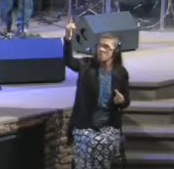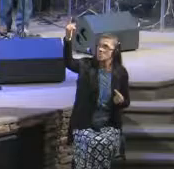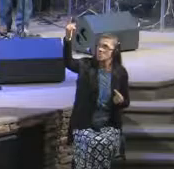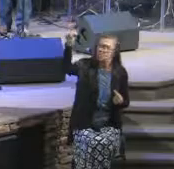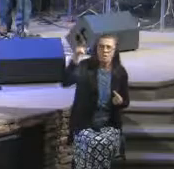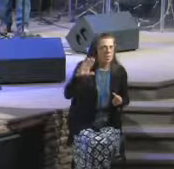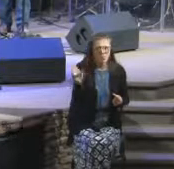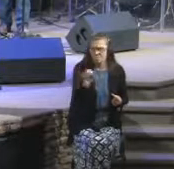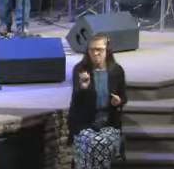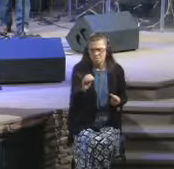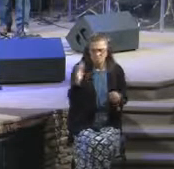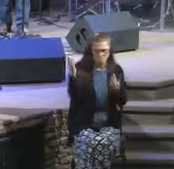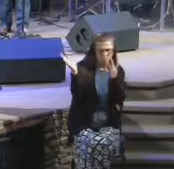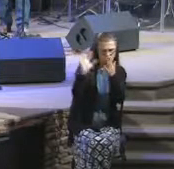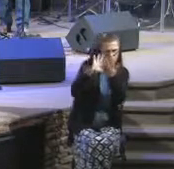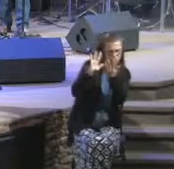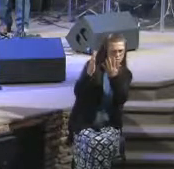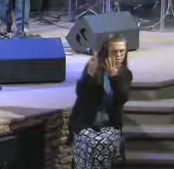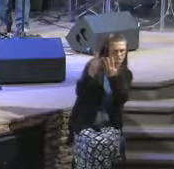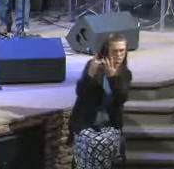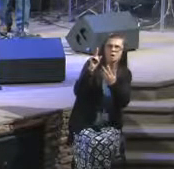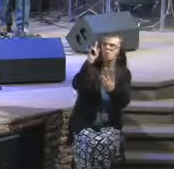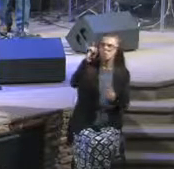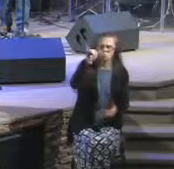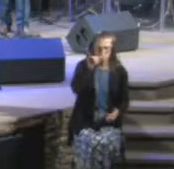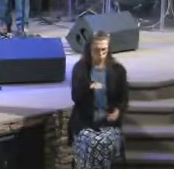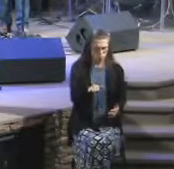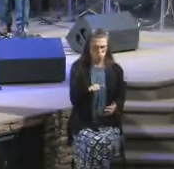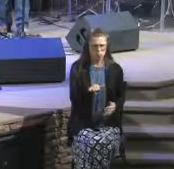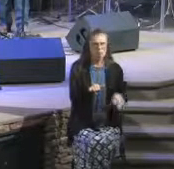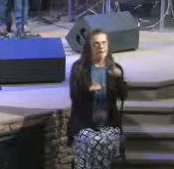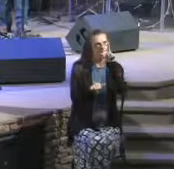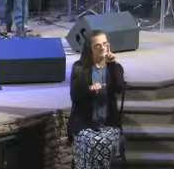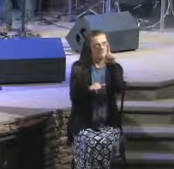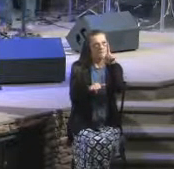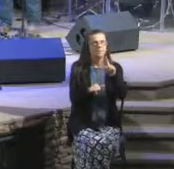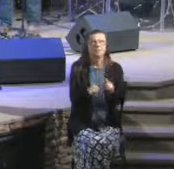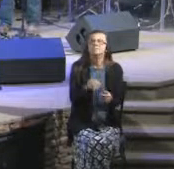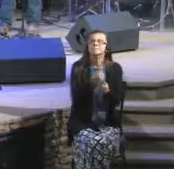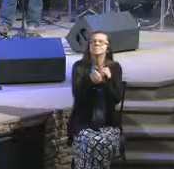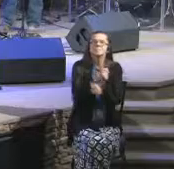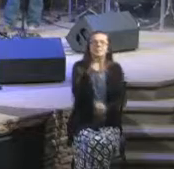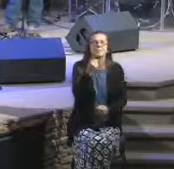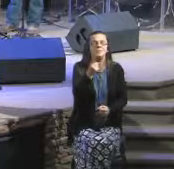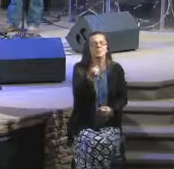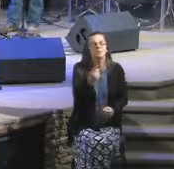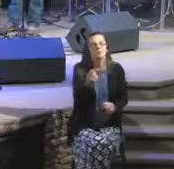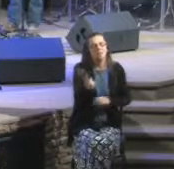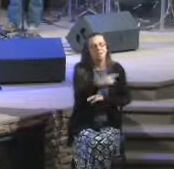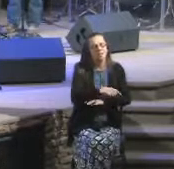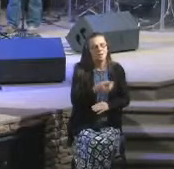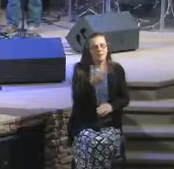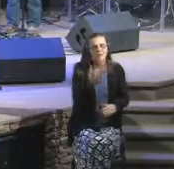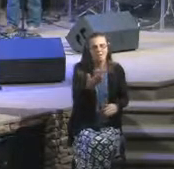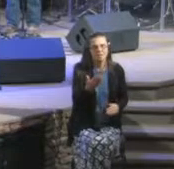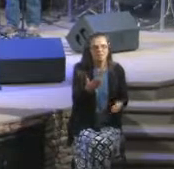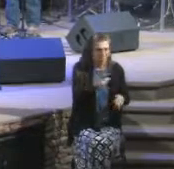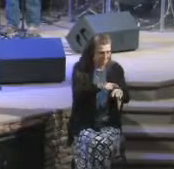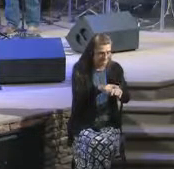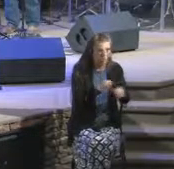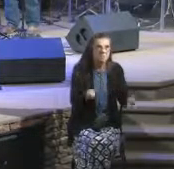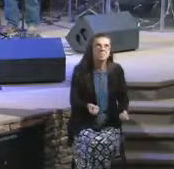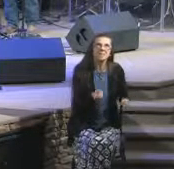you, God. There is no shadow of turning. Lord, you are steadfast, God, and we love you today, and we thank you, Lord, for this opportunity to give back